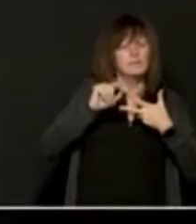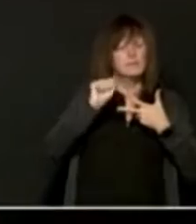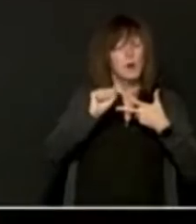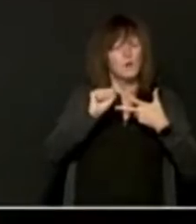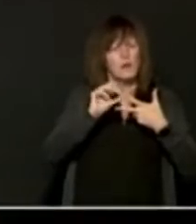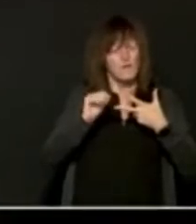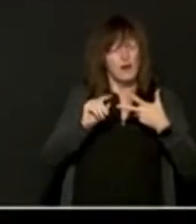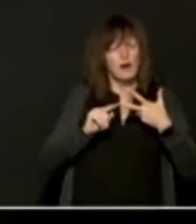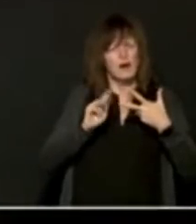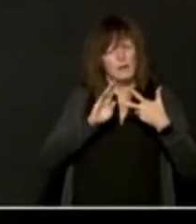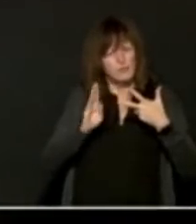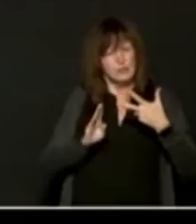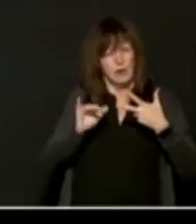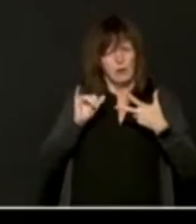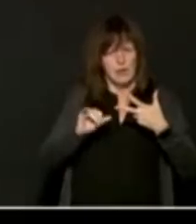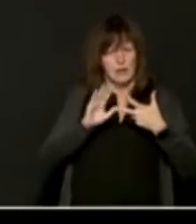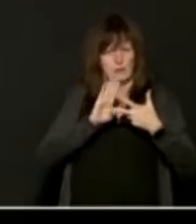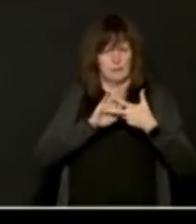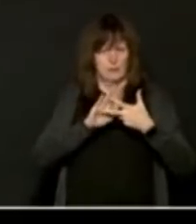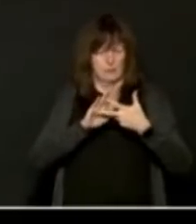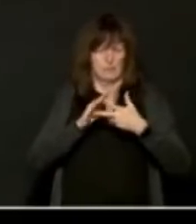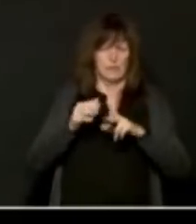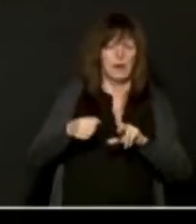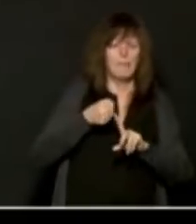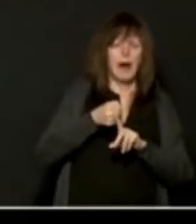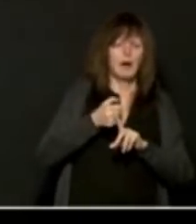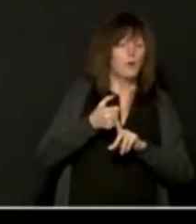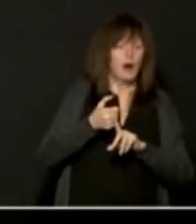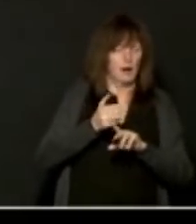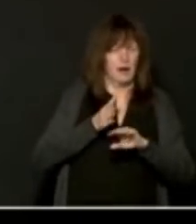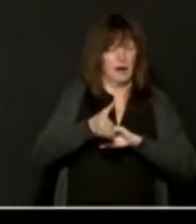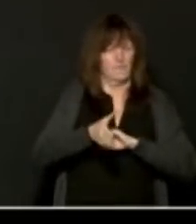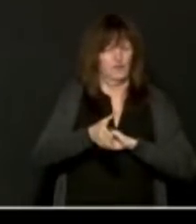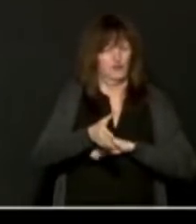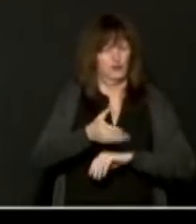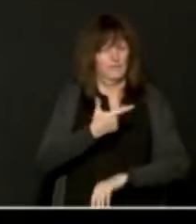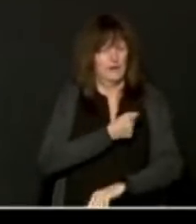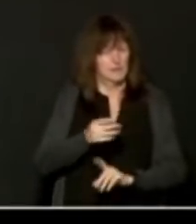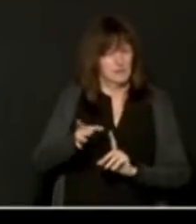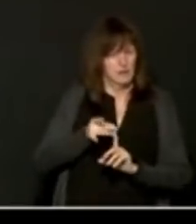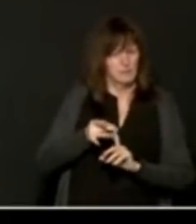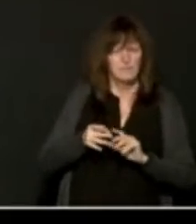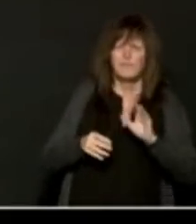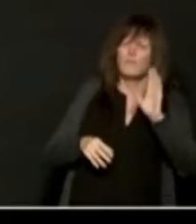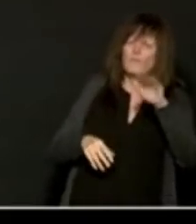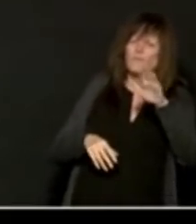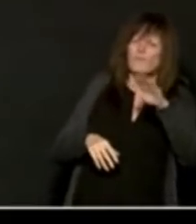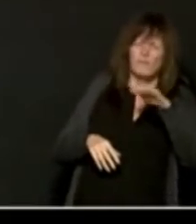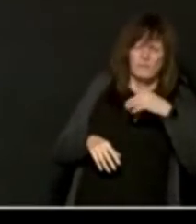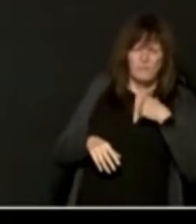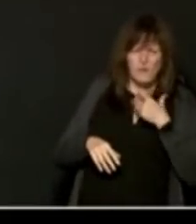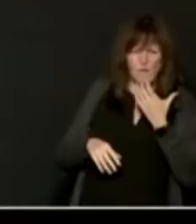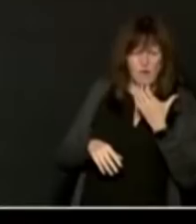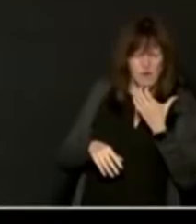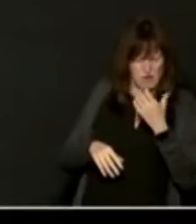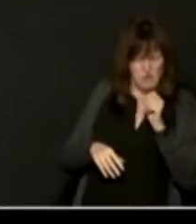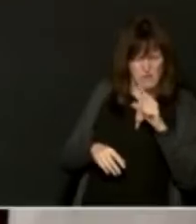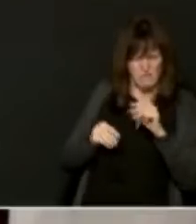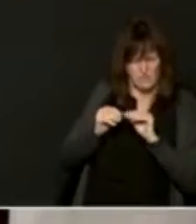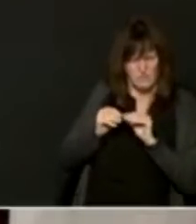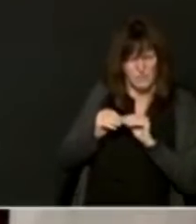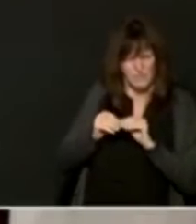that, thanks. In follow-up to Dr. Heyer's comments, which are completely